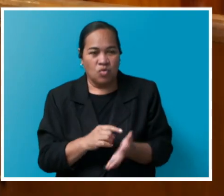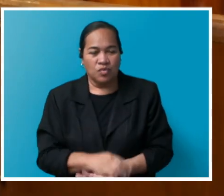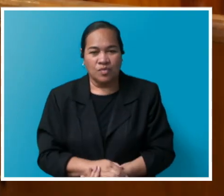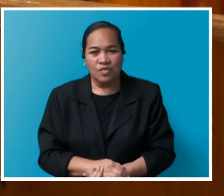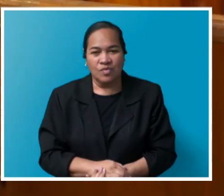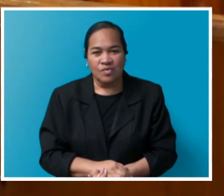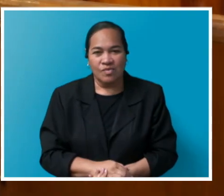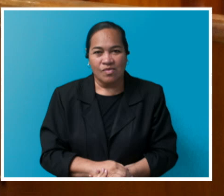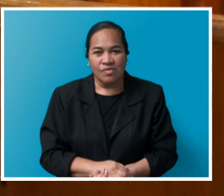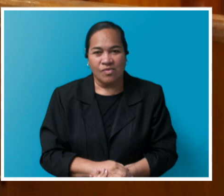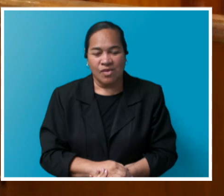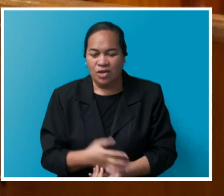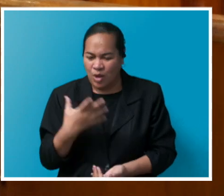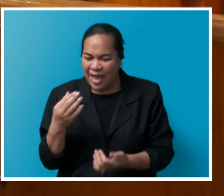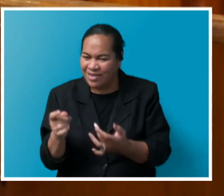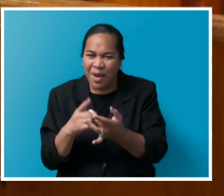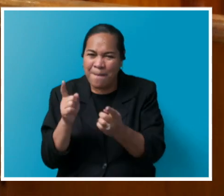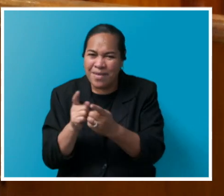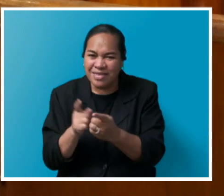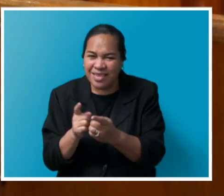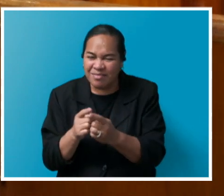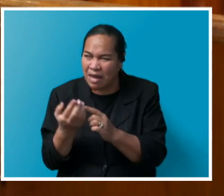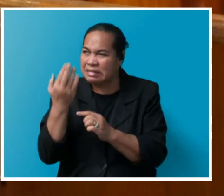meeting held here in Suva a while ago.